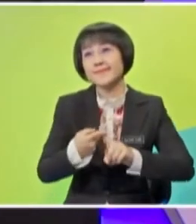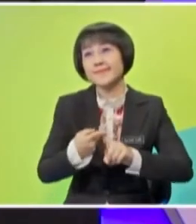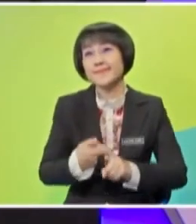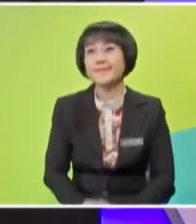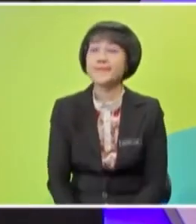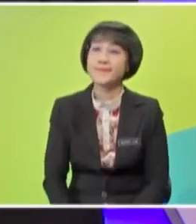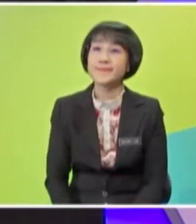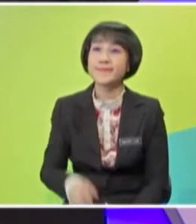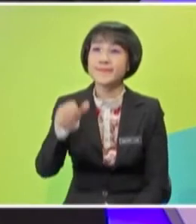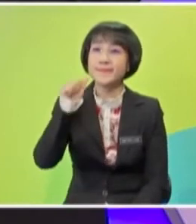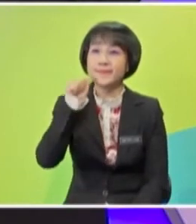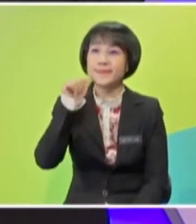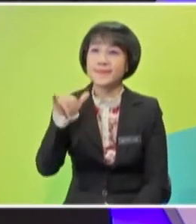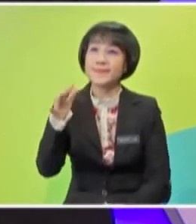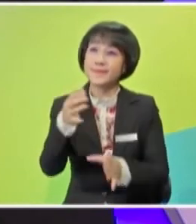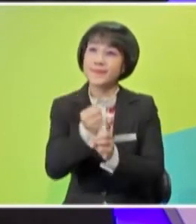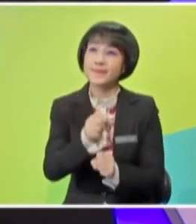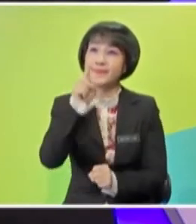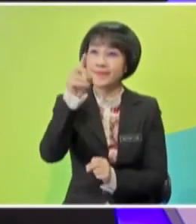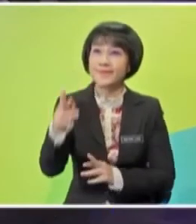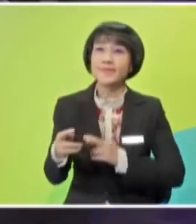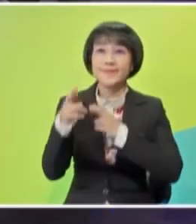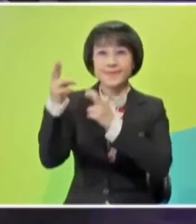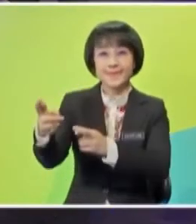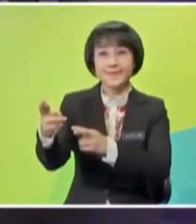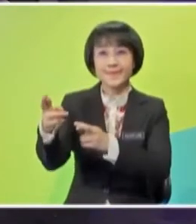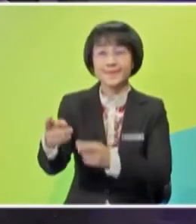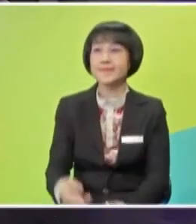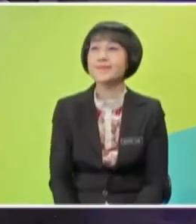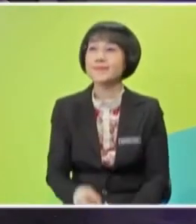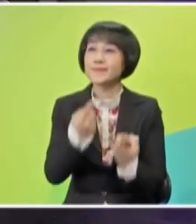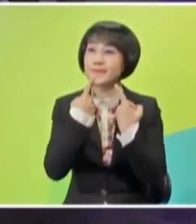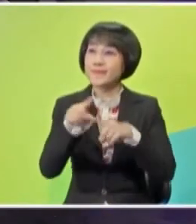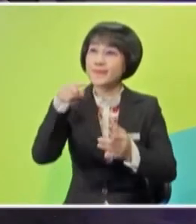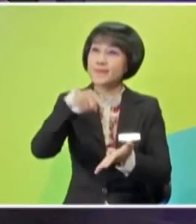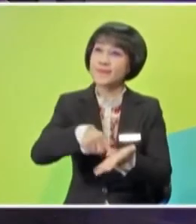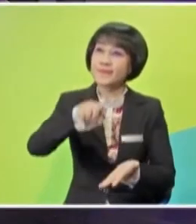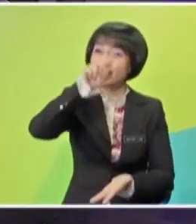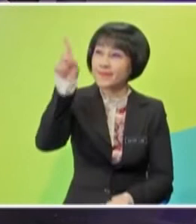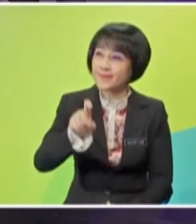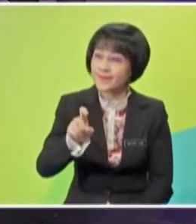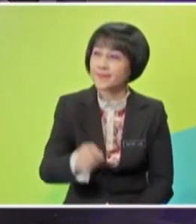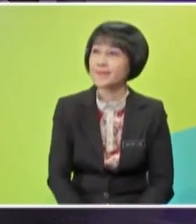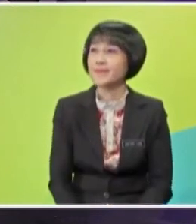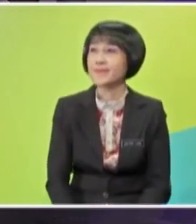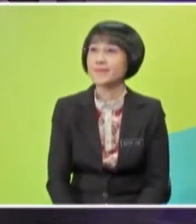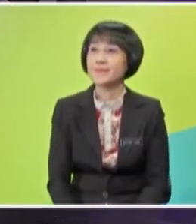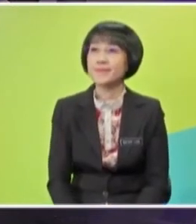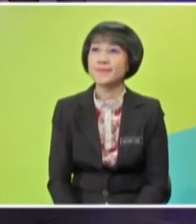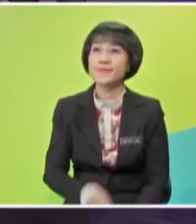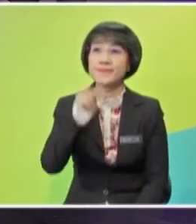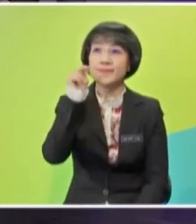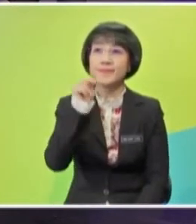Aisha can get one reward for completing Aisha and answering these questions. Okay. How about we try Nabiha for the